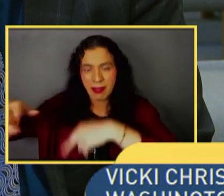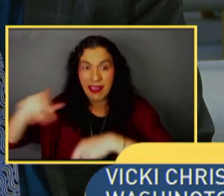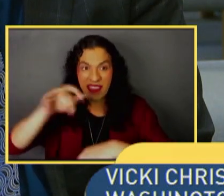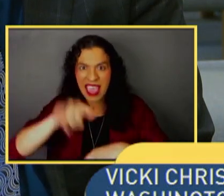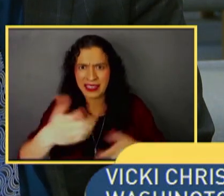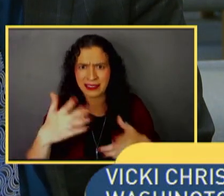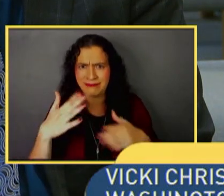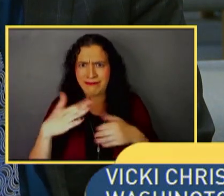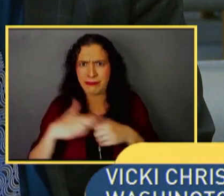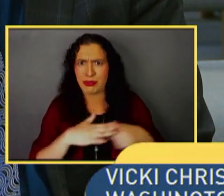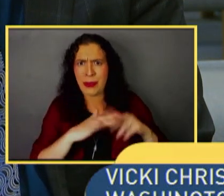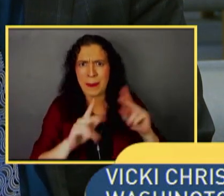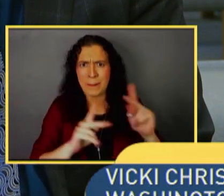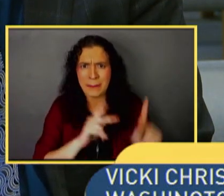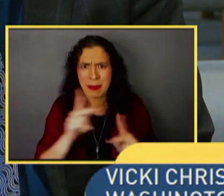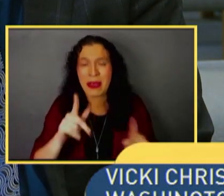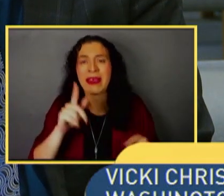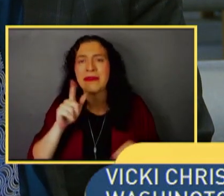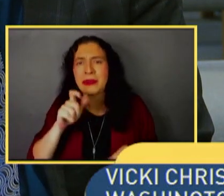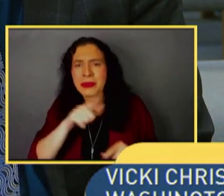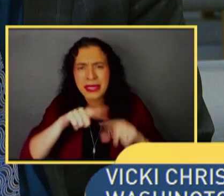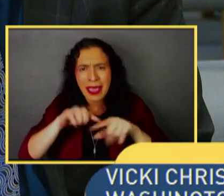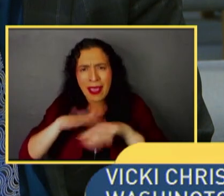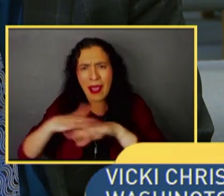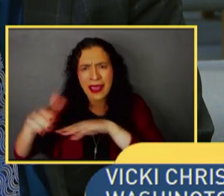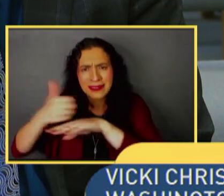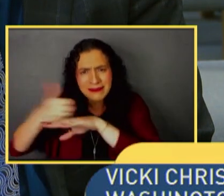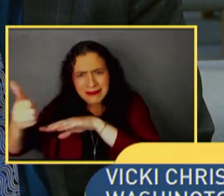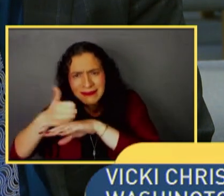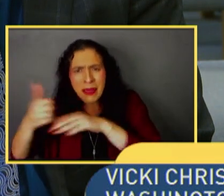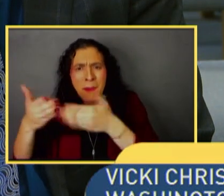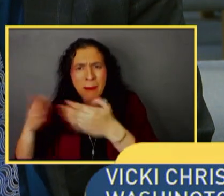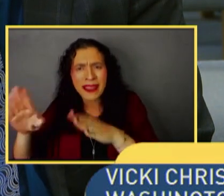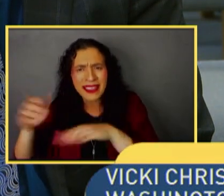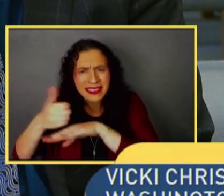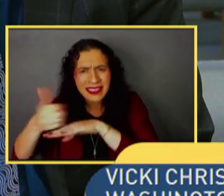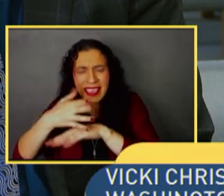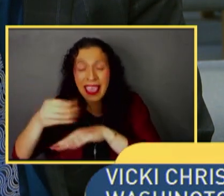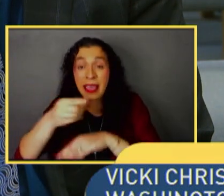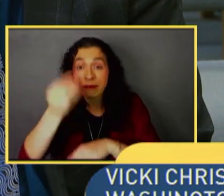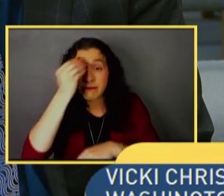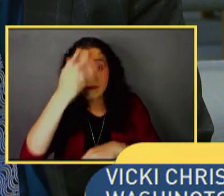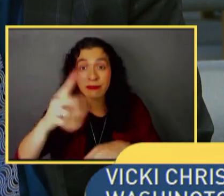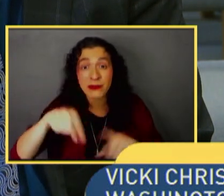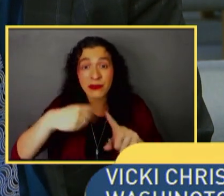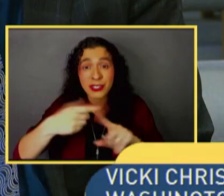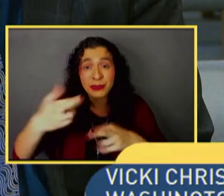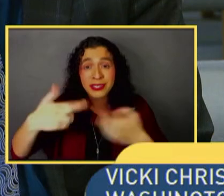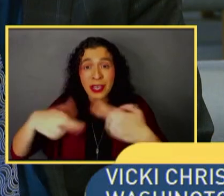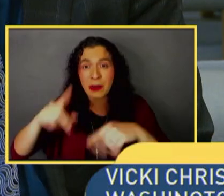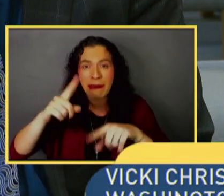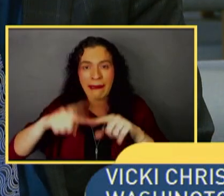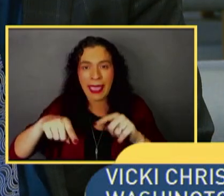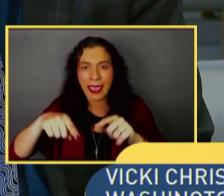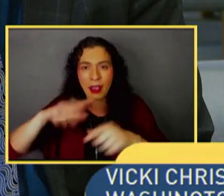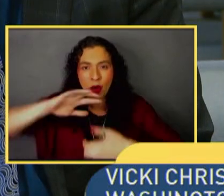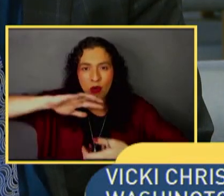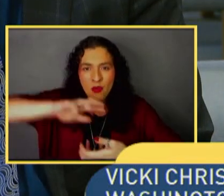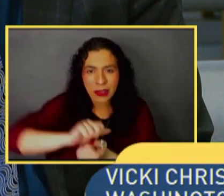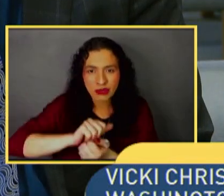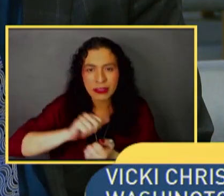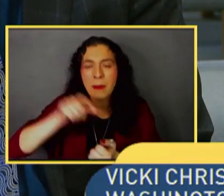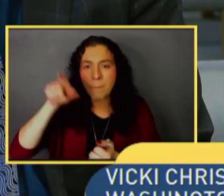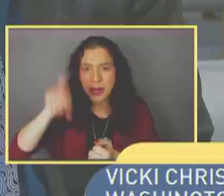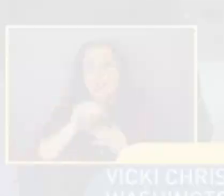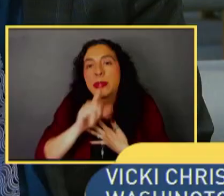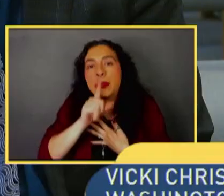who rely on public transportation. And oh, by the way, you cannot crush the can. You better bring it in a hole. And that is the